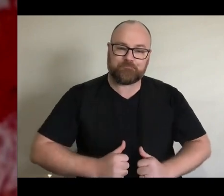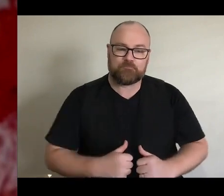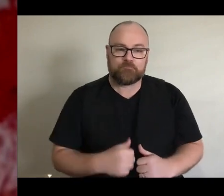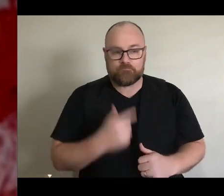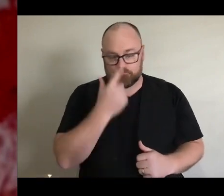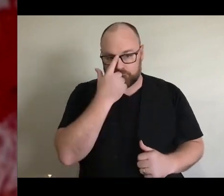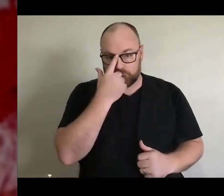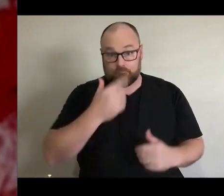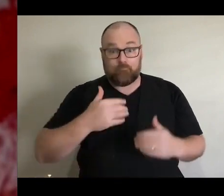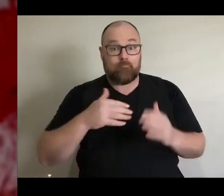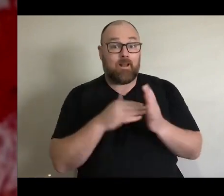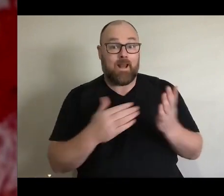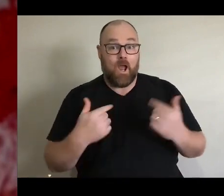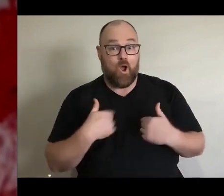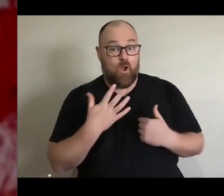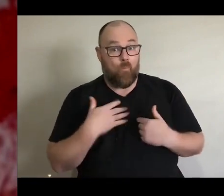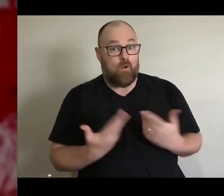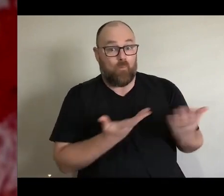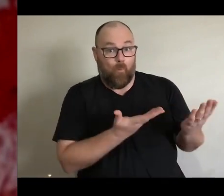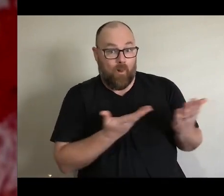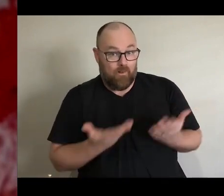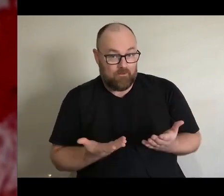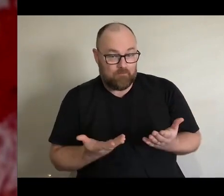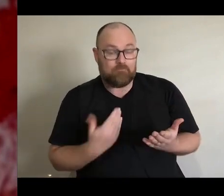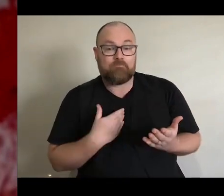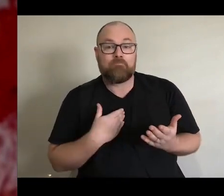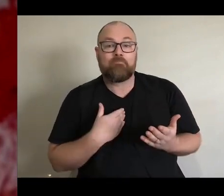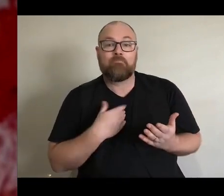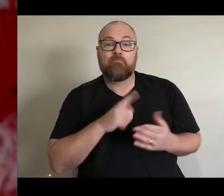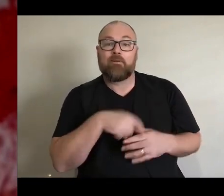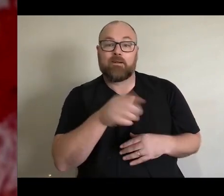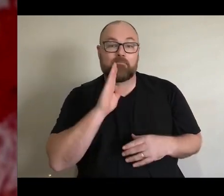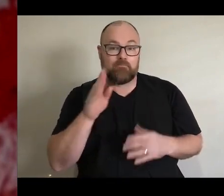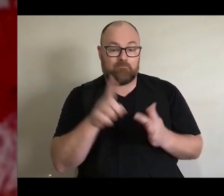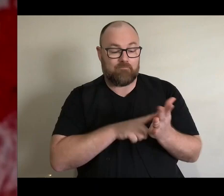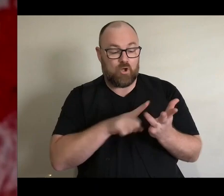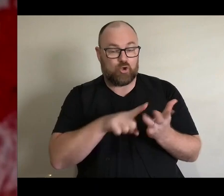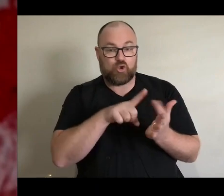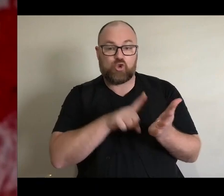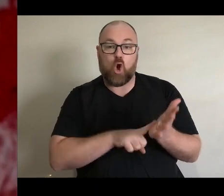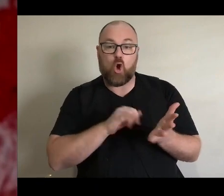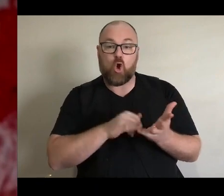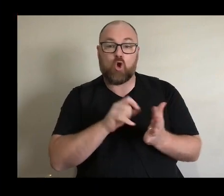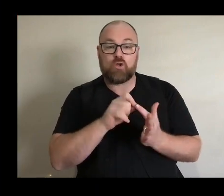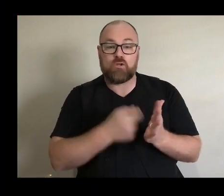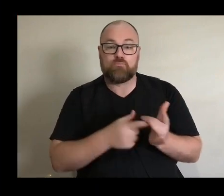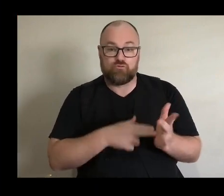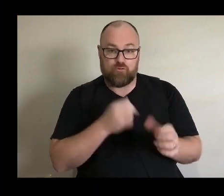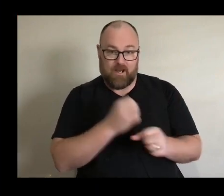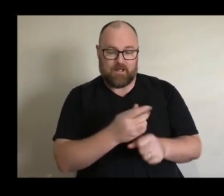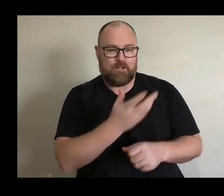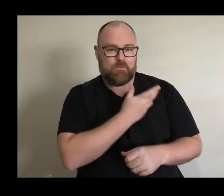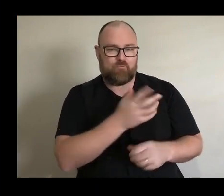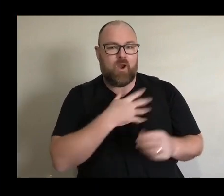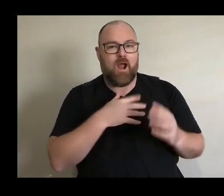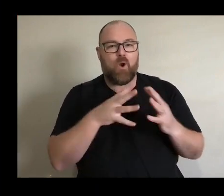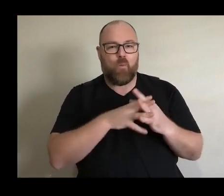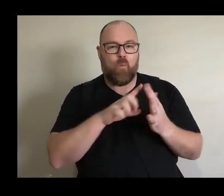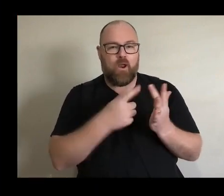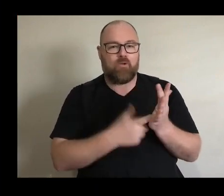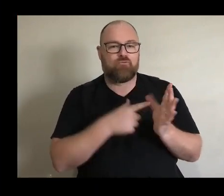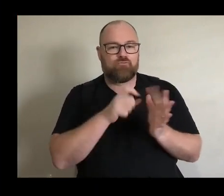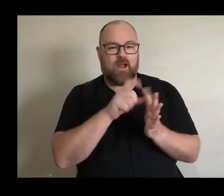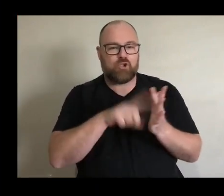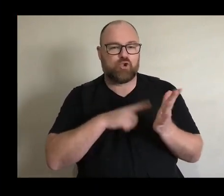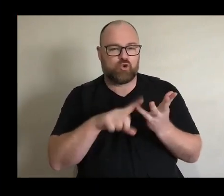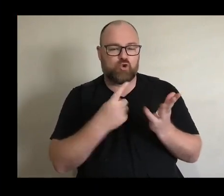I'd now like to welcome our next speaker, Mr. Joel Spring. Joel, another proud Wiradjuri person,